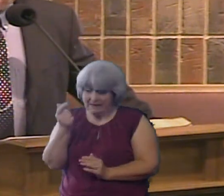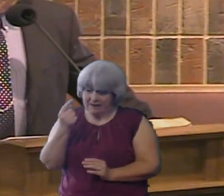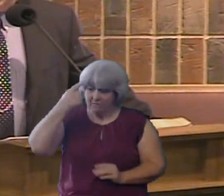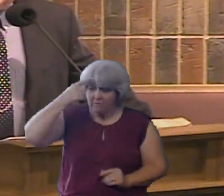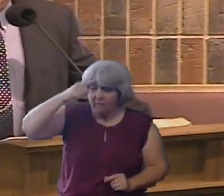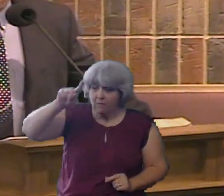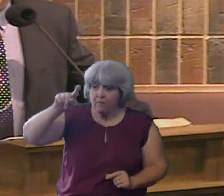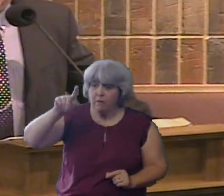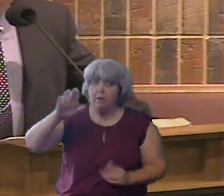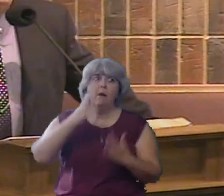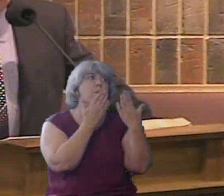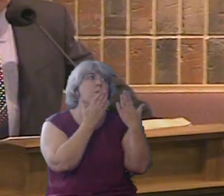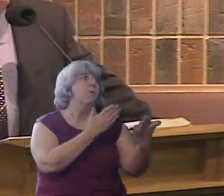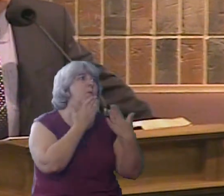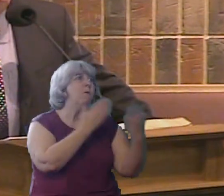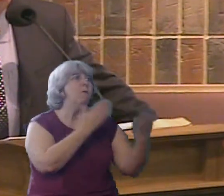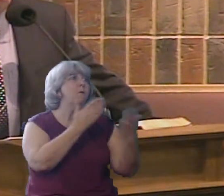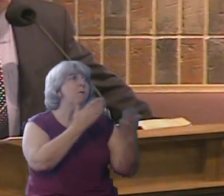are blessings.